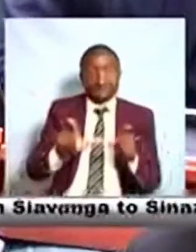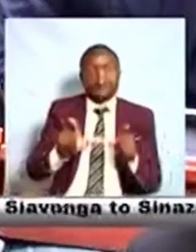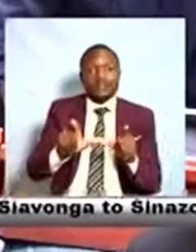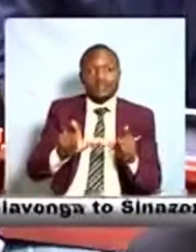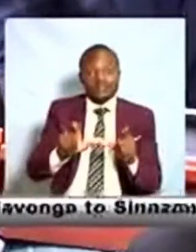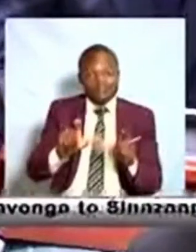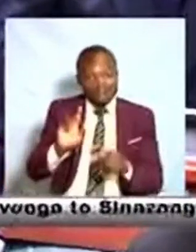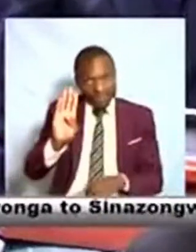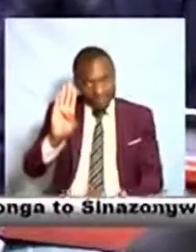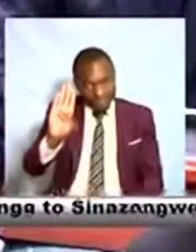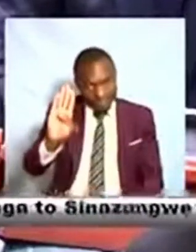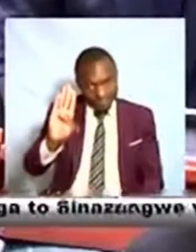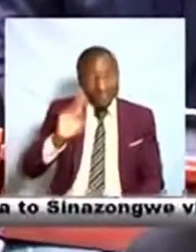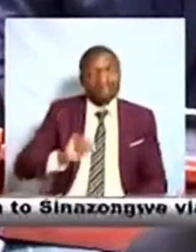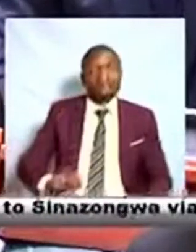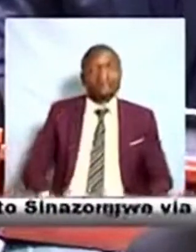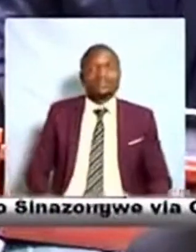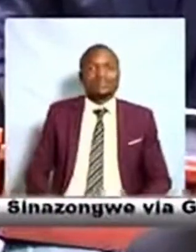B,